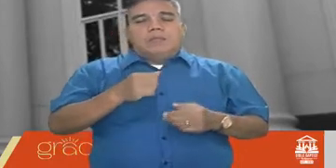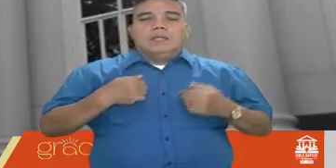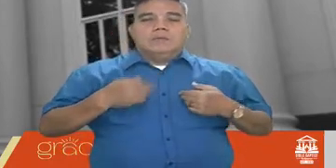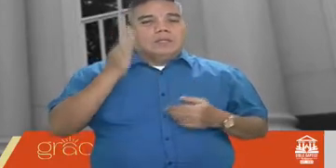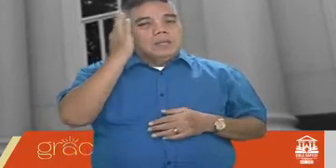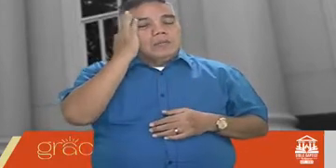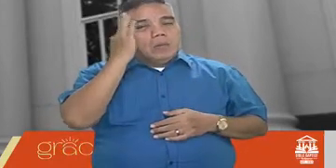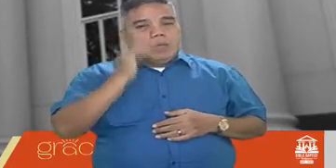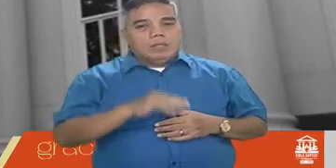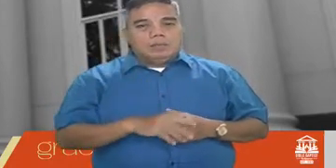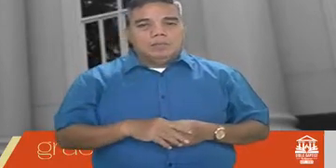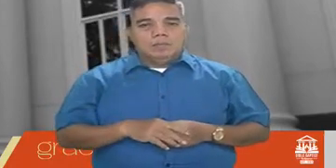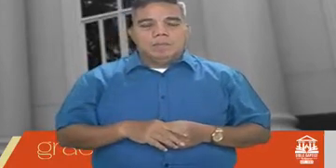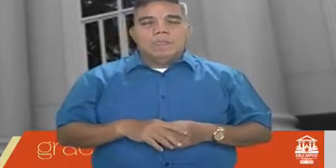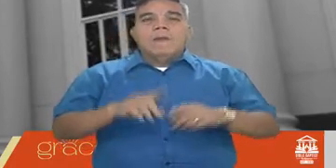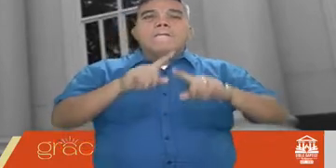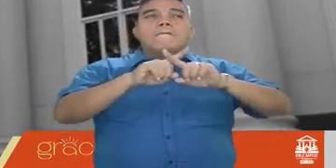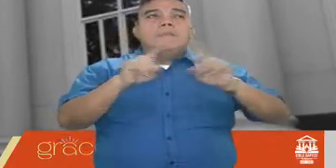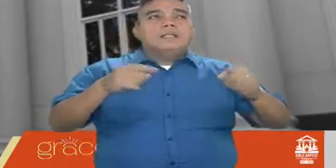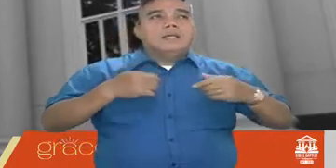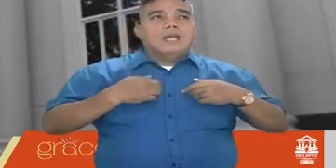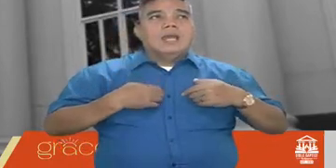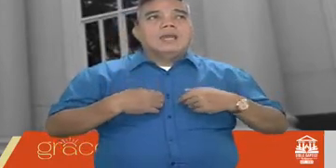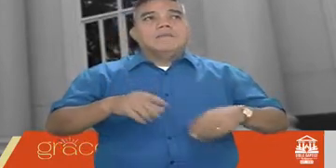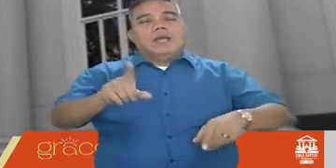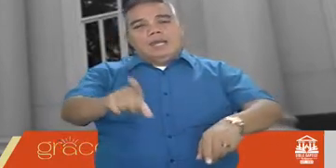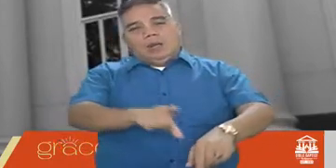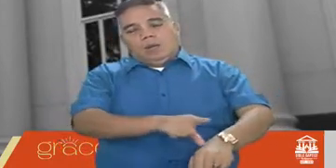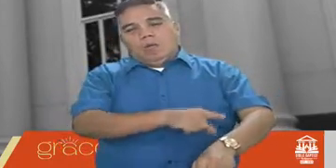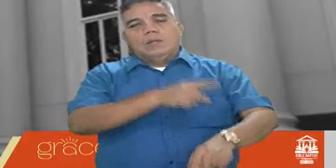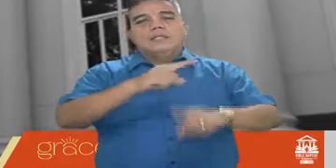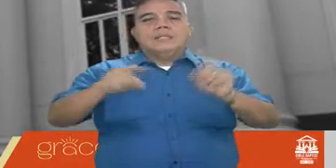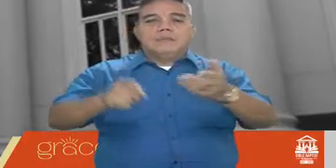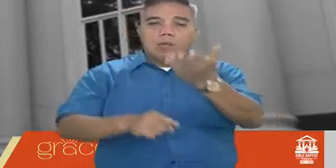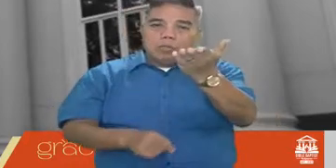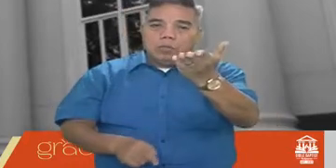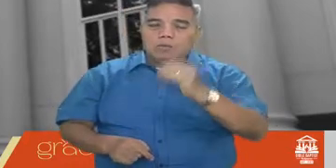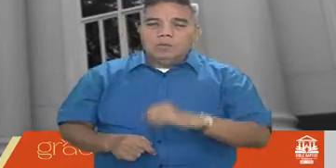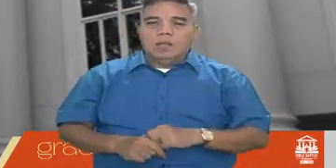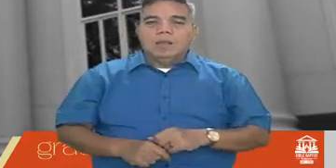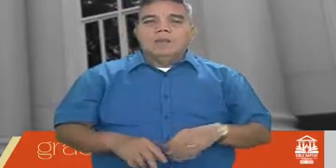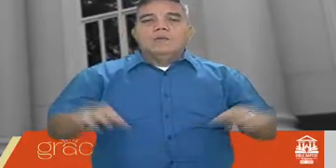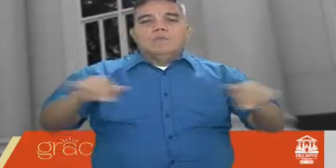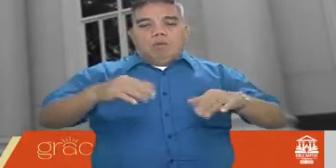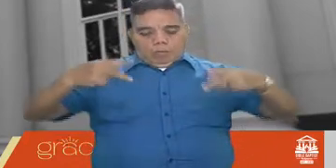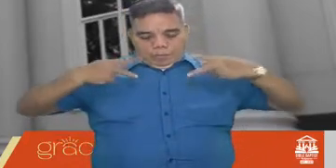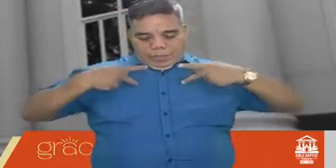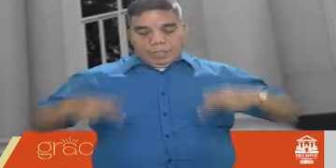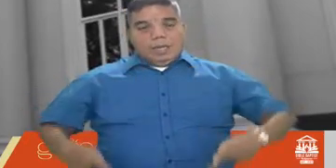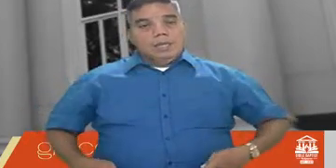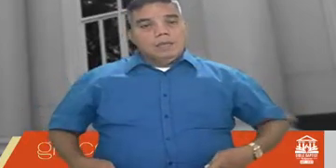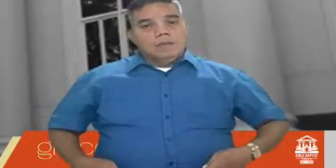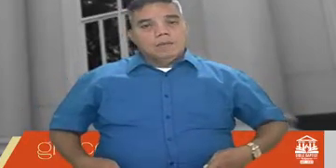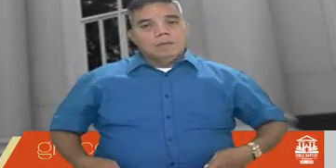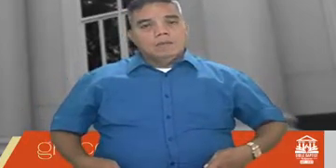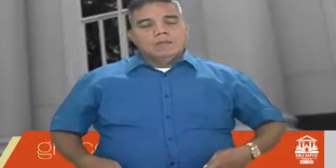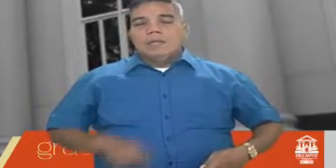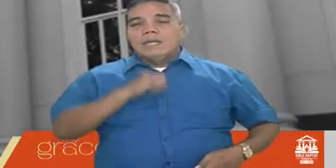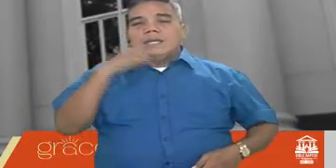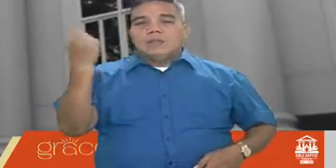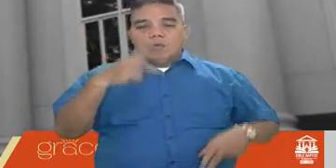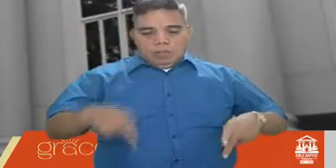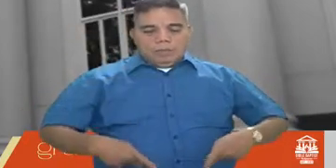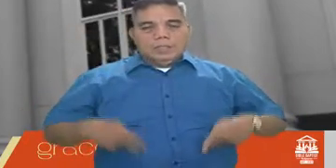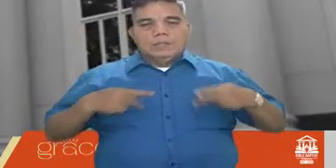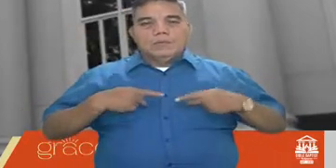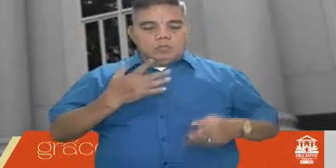He may not be even aware of it. But it will have a long-lasting negative effects on you, both physically, not